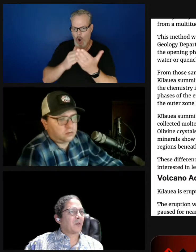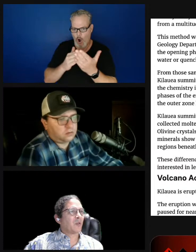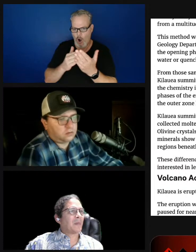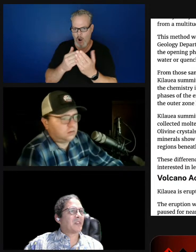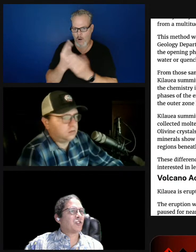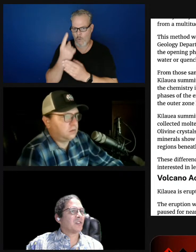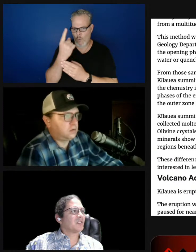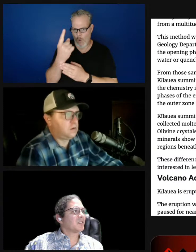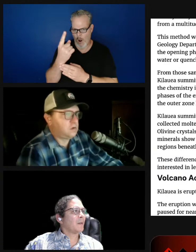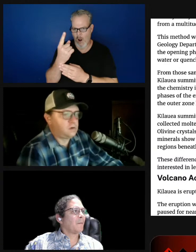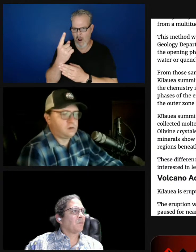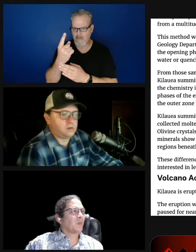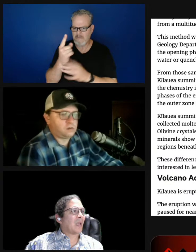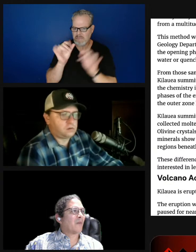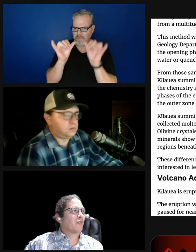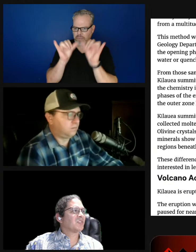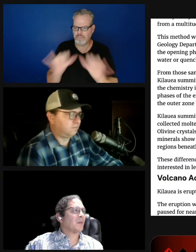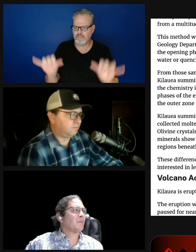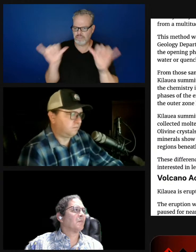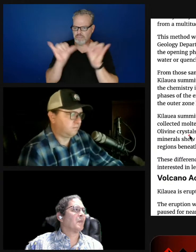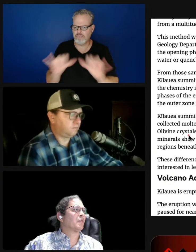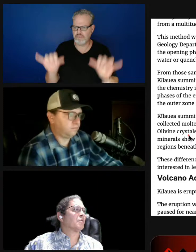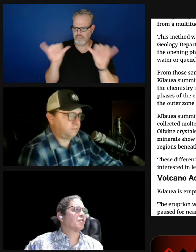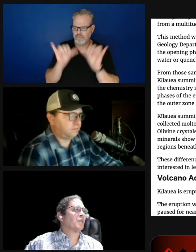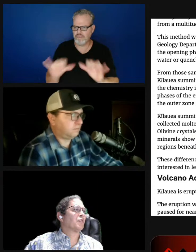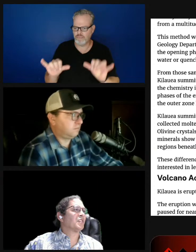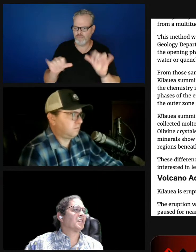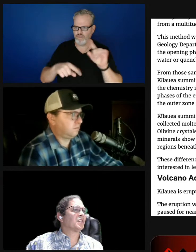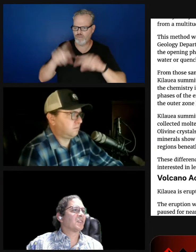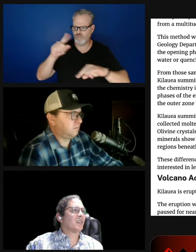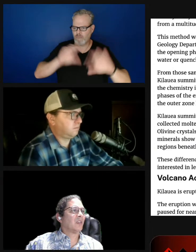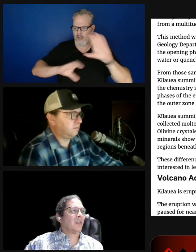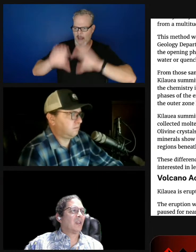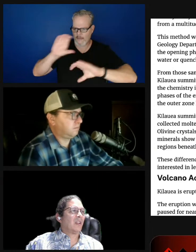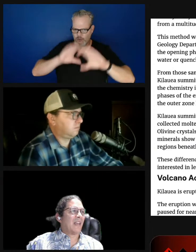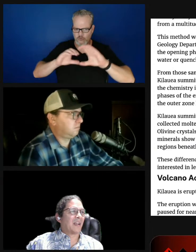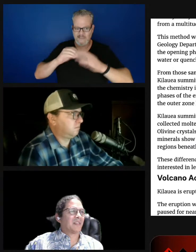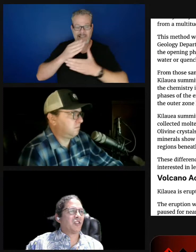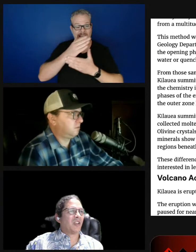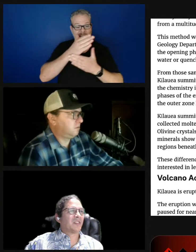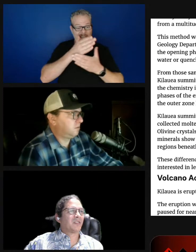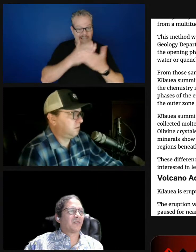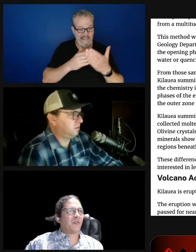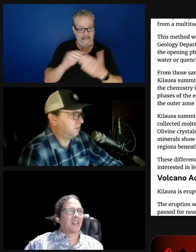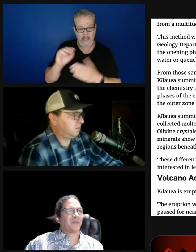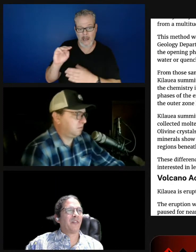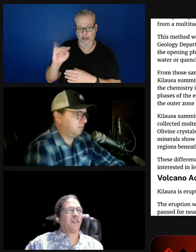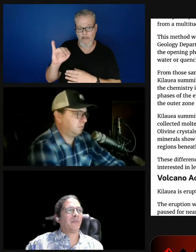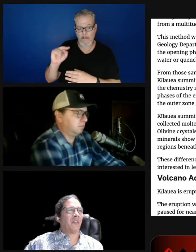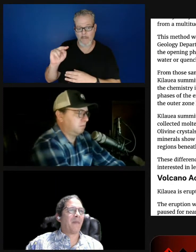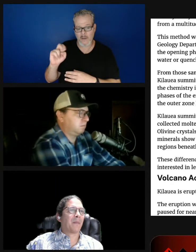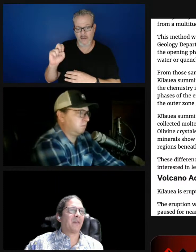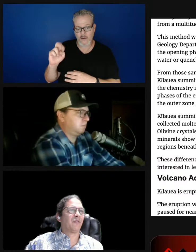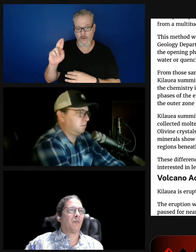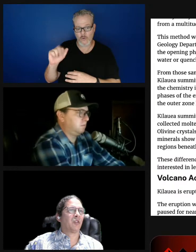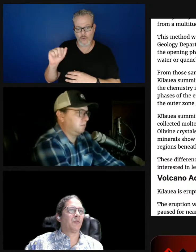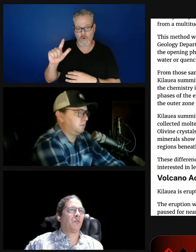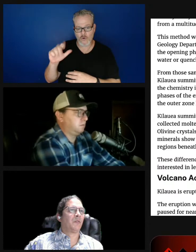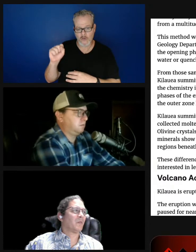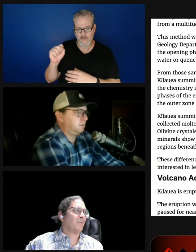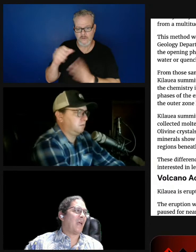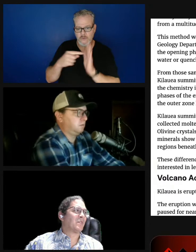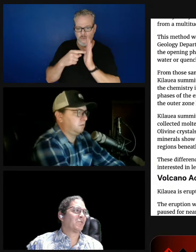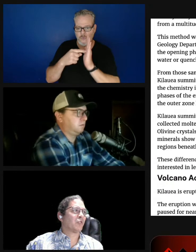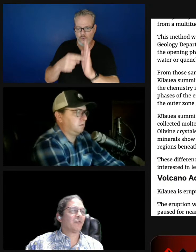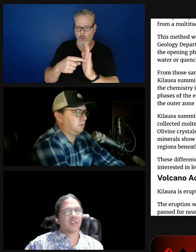mostly typical compositions. However, some minerals show differences that could suggest transfer of magma from